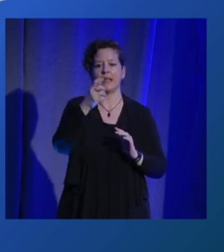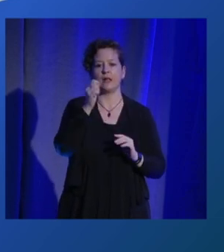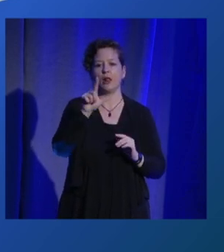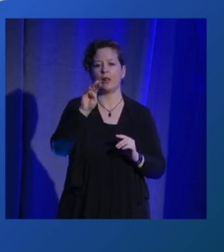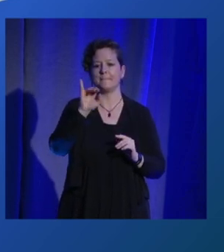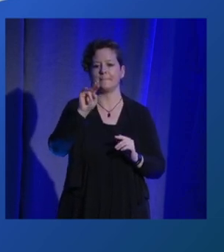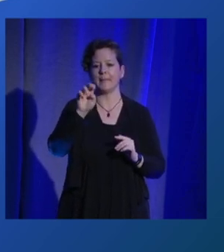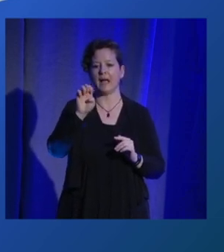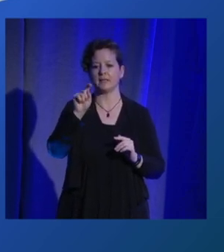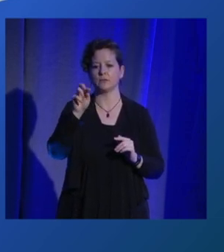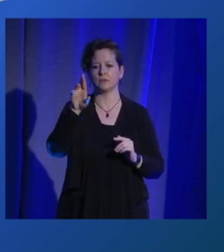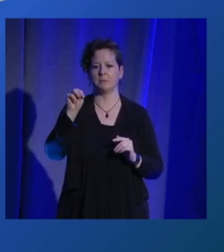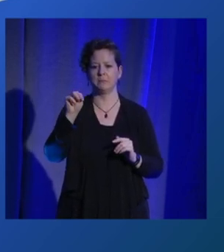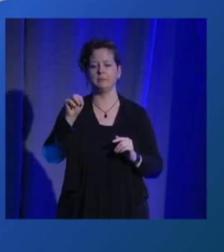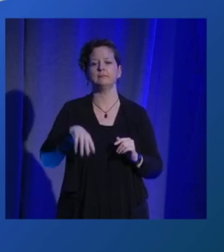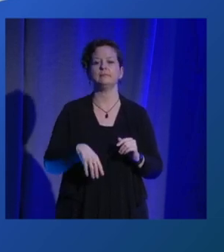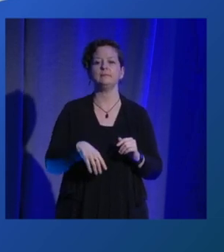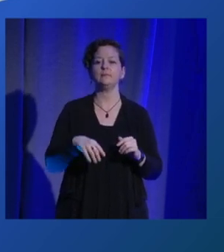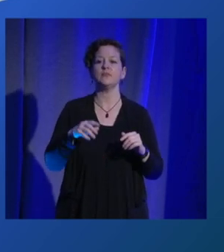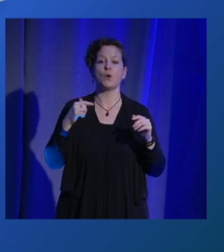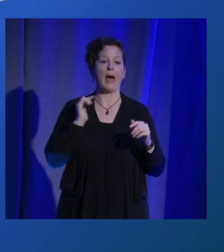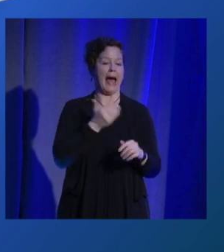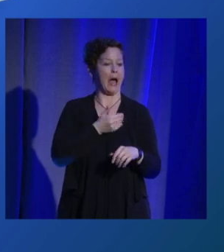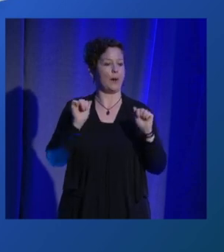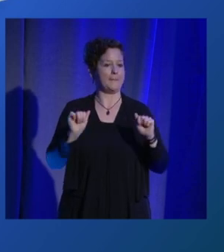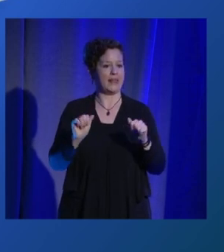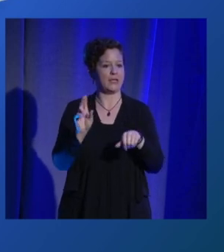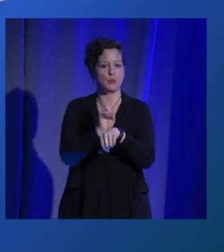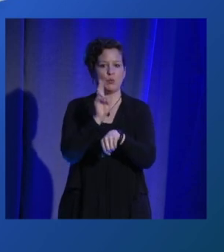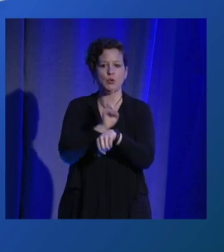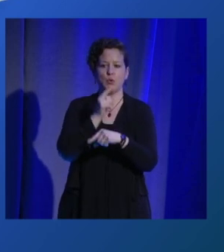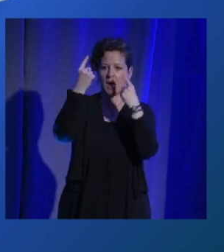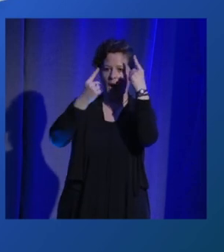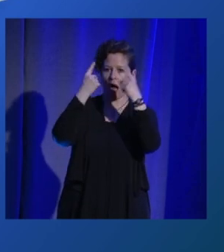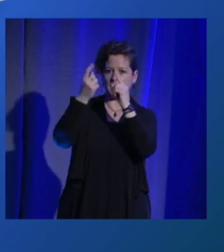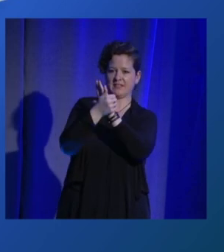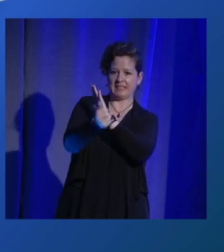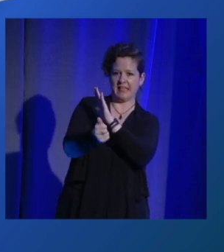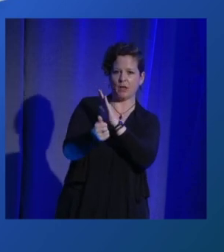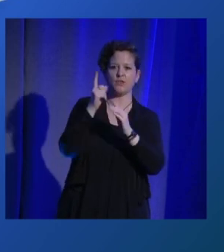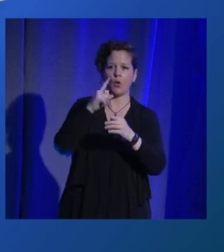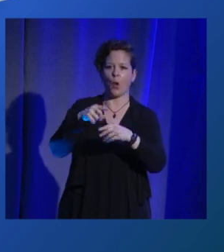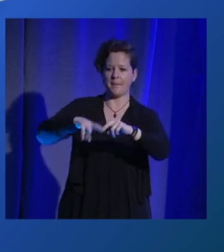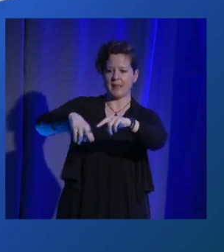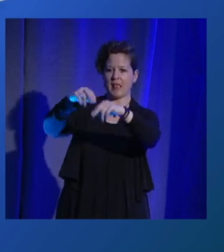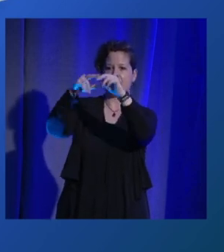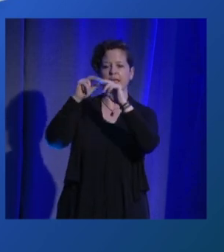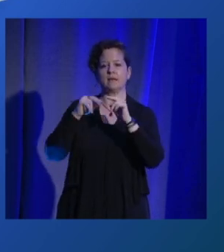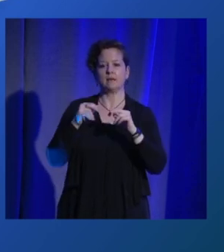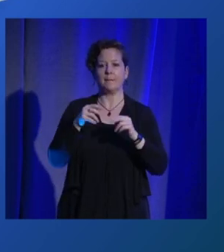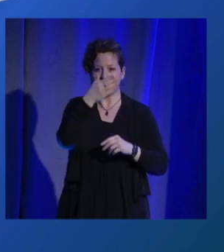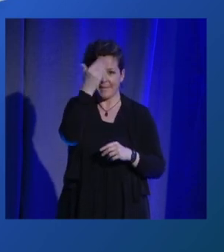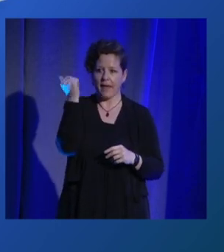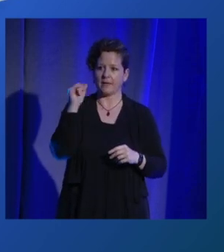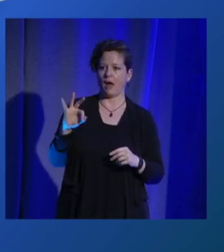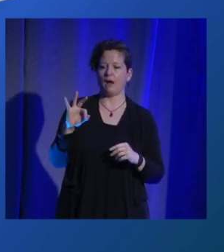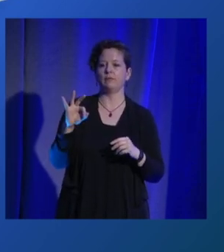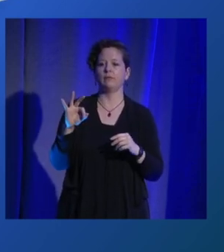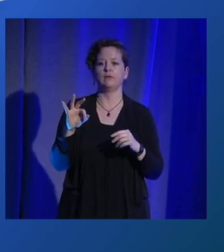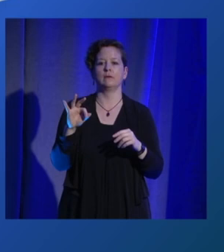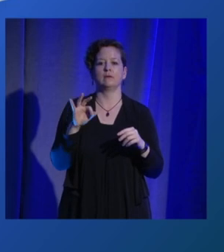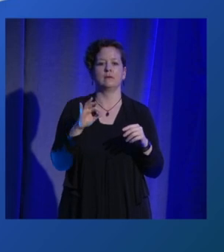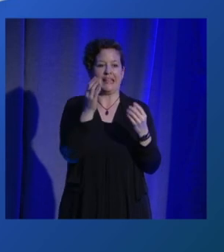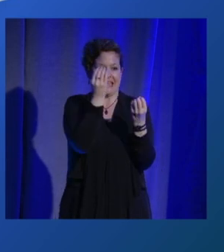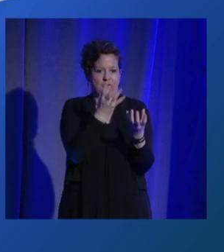higher order cognitive skills like design and creativity gets unlock because the keepers